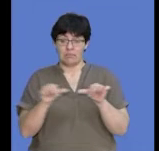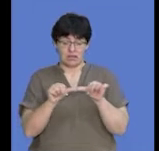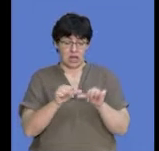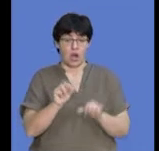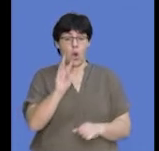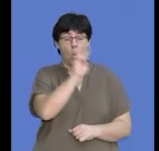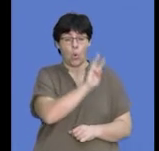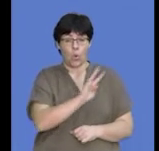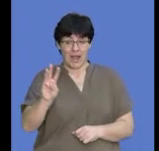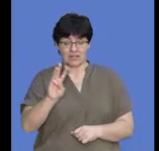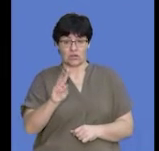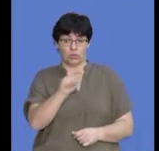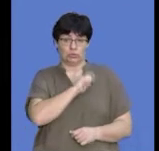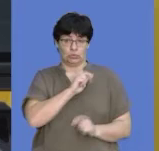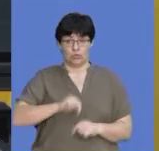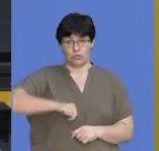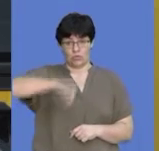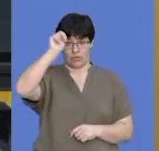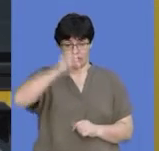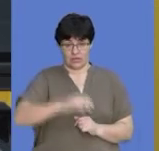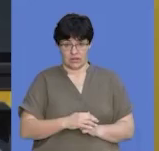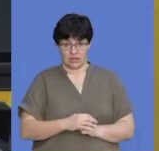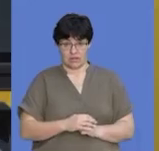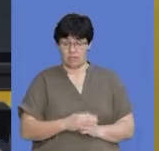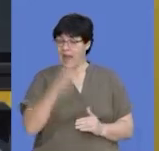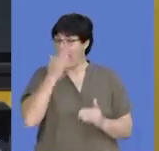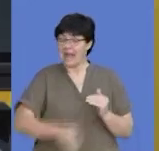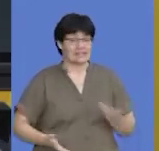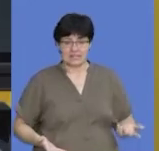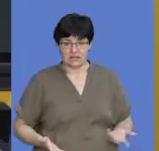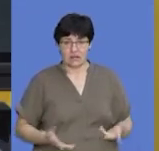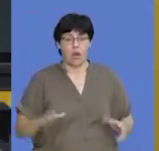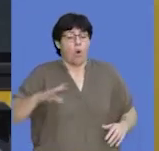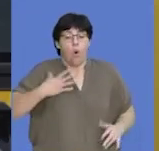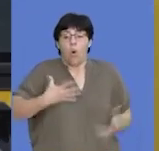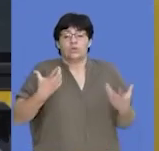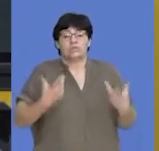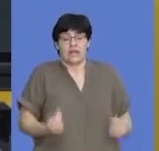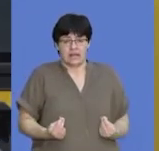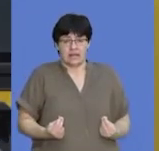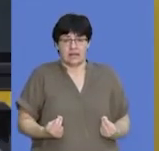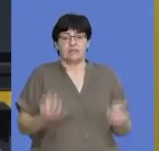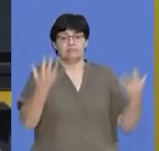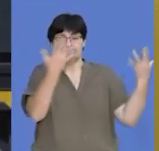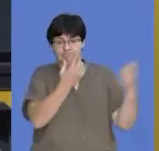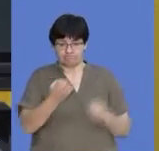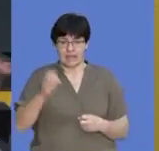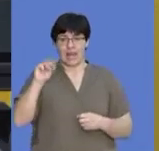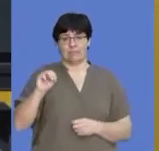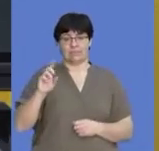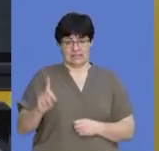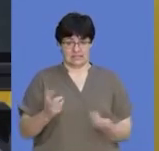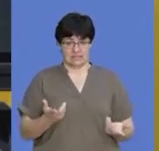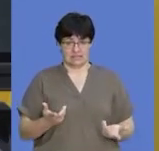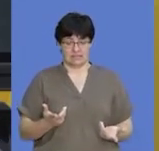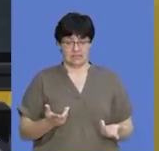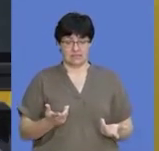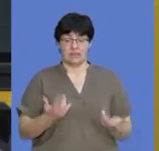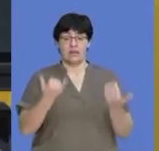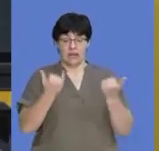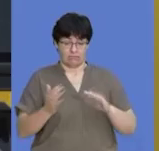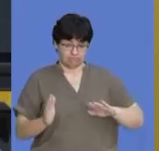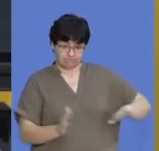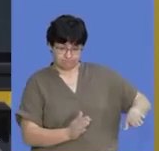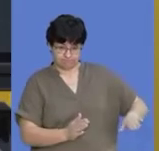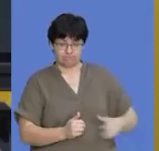west of true north. However, guys, we haven't ended there. All we've done is calculate the magnetic declination. Now we need